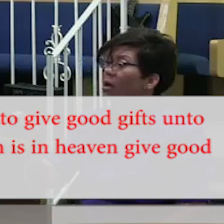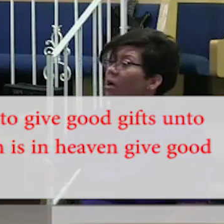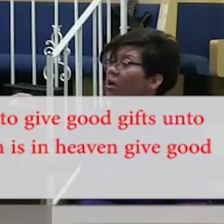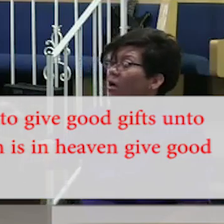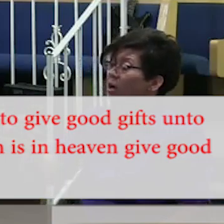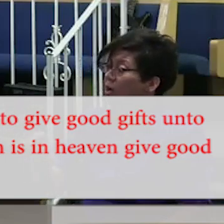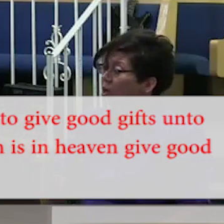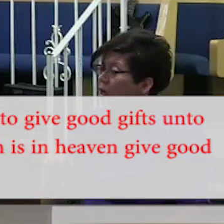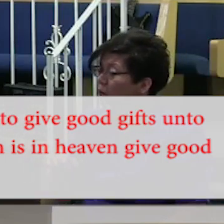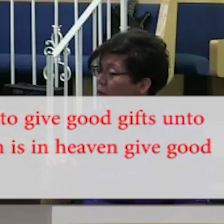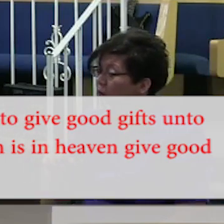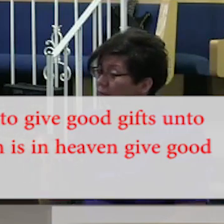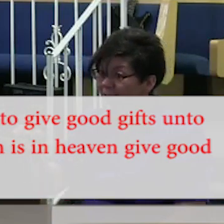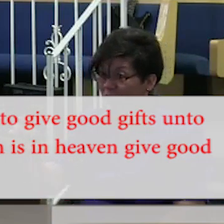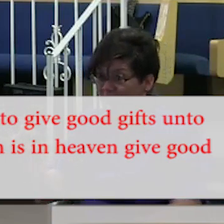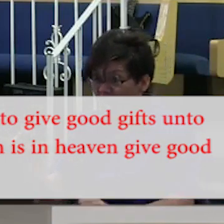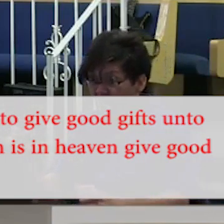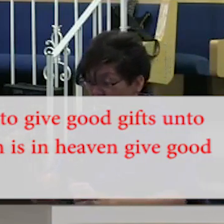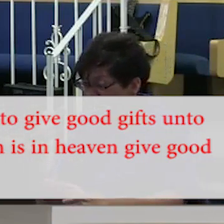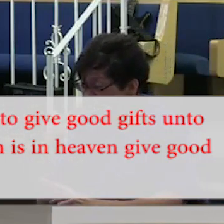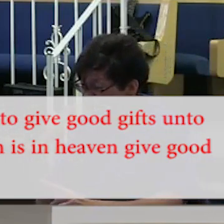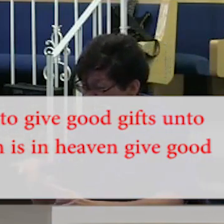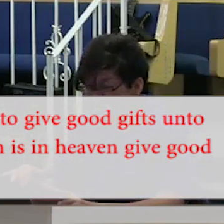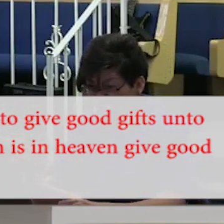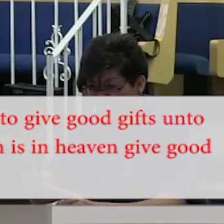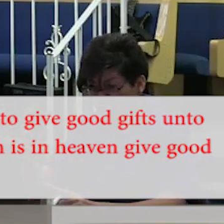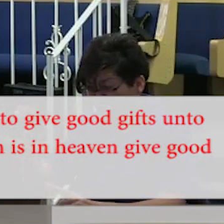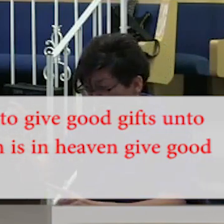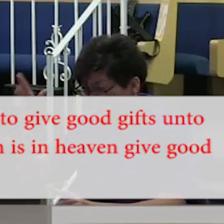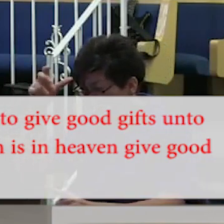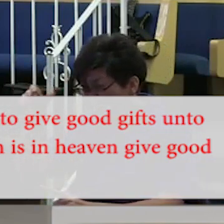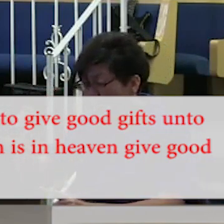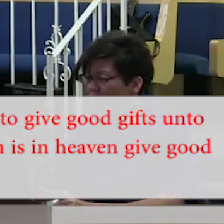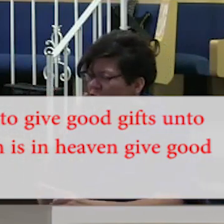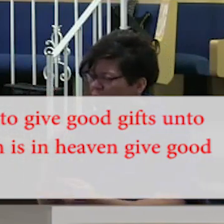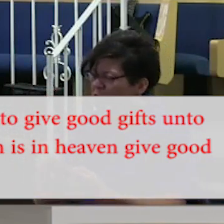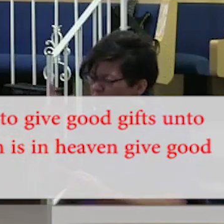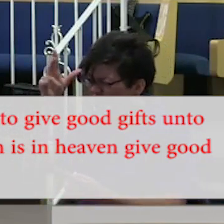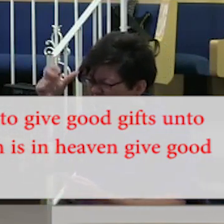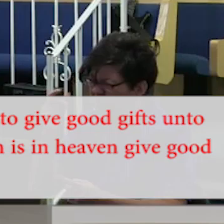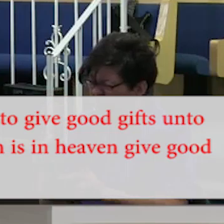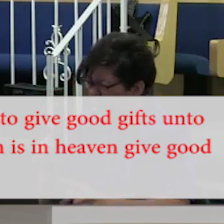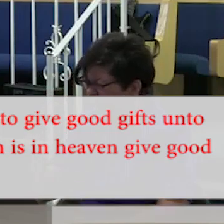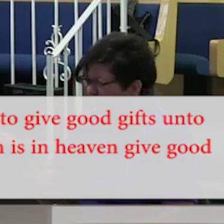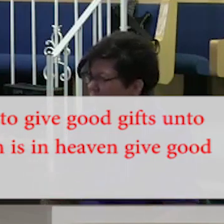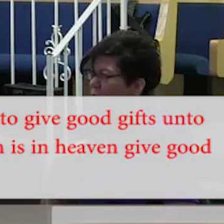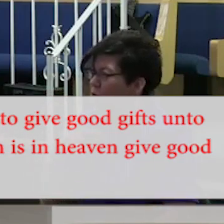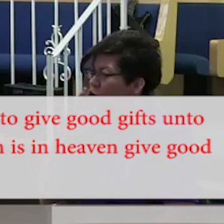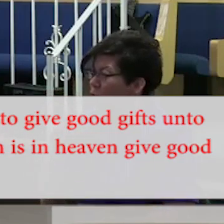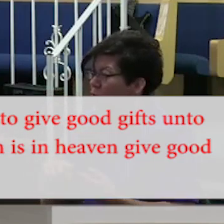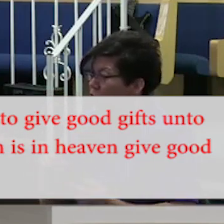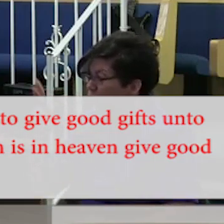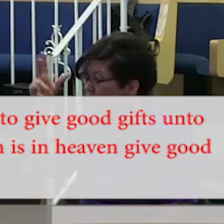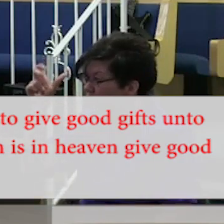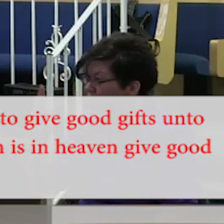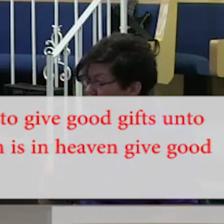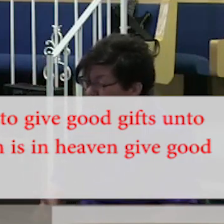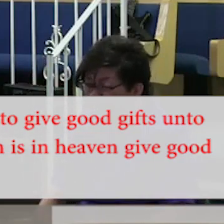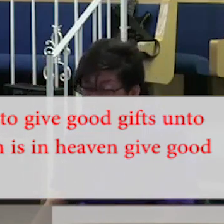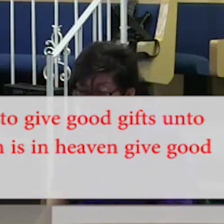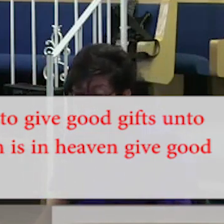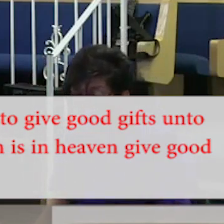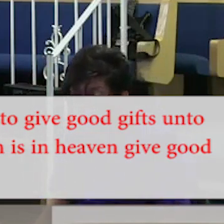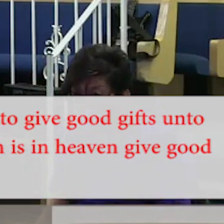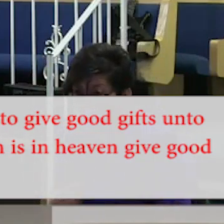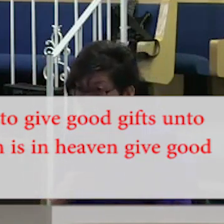then, being evil..." So Jesus was speaking to some evil people. He was talking to some evil folk. We